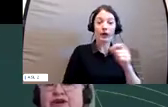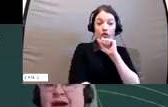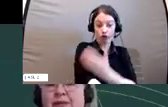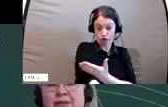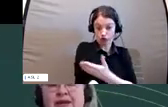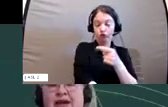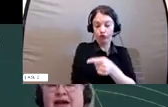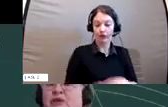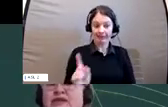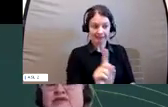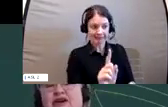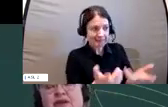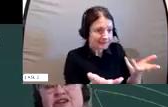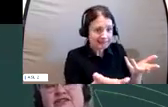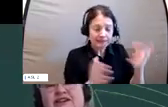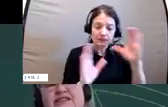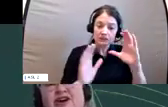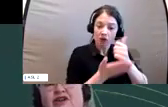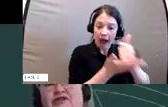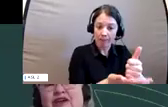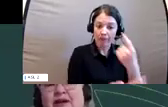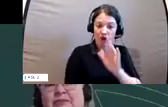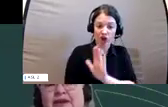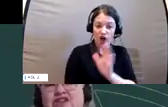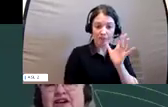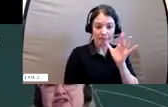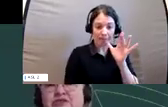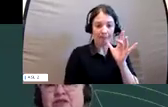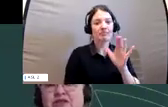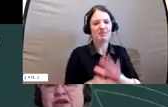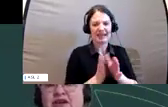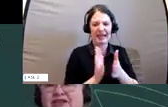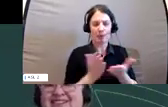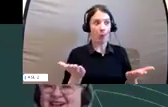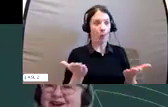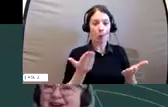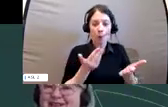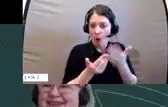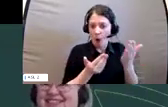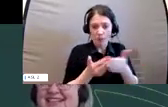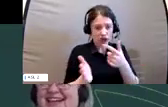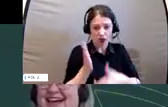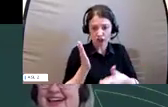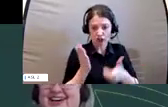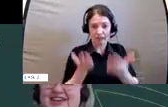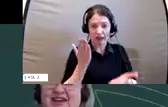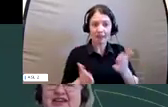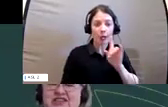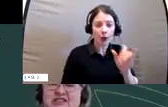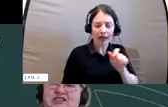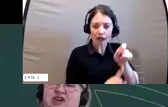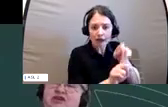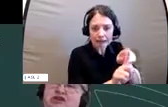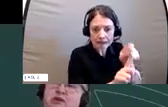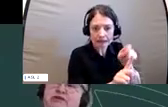help for her mum was very much at risk of being charged with harassment kind